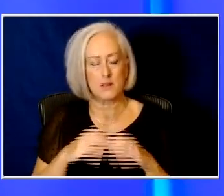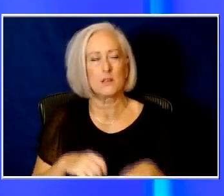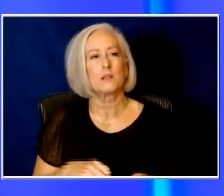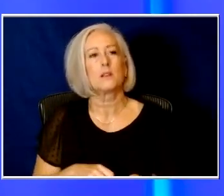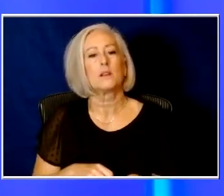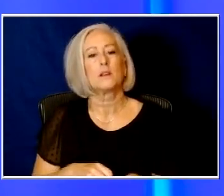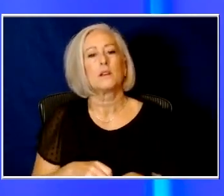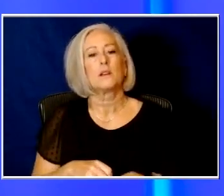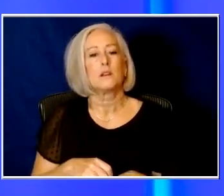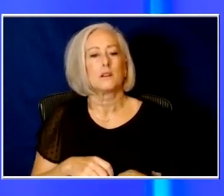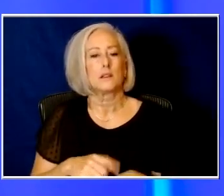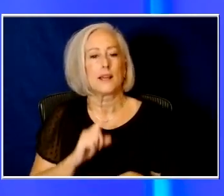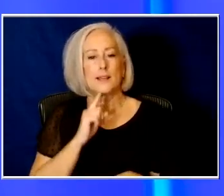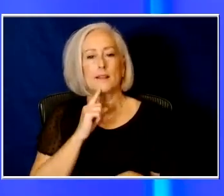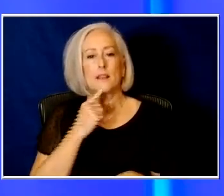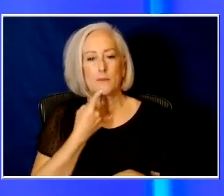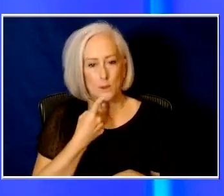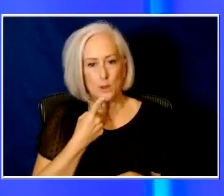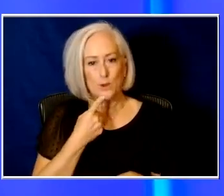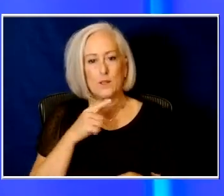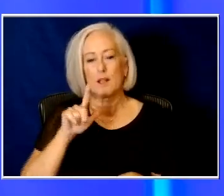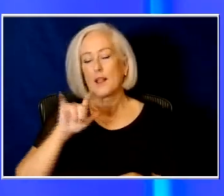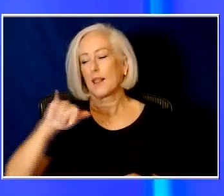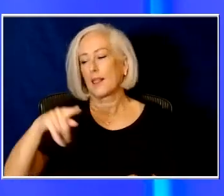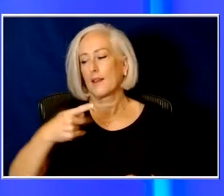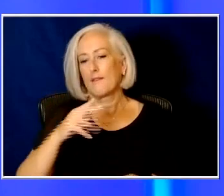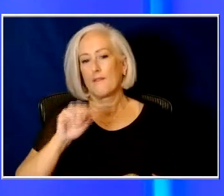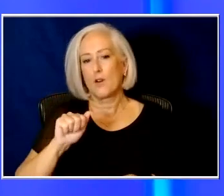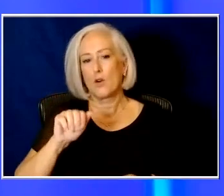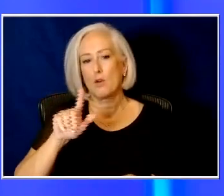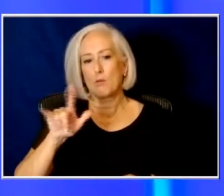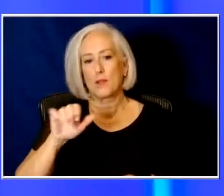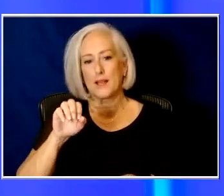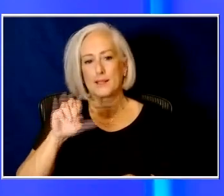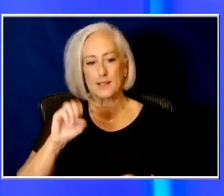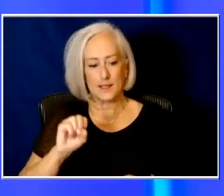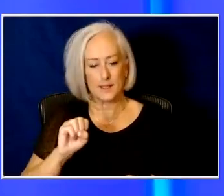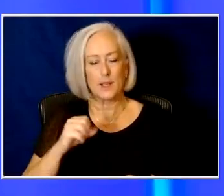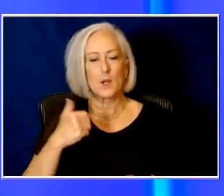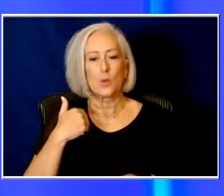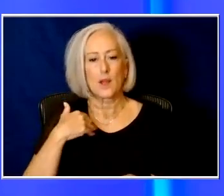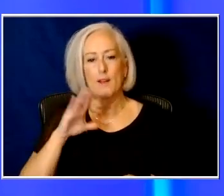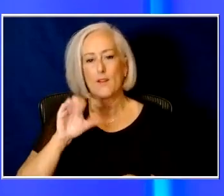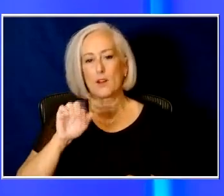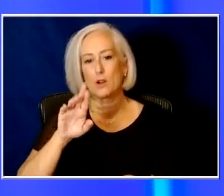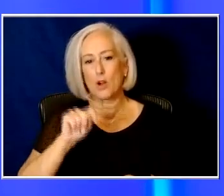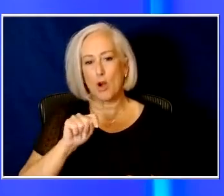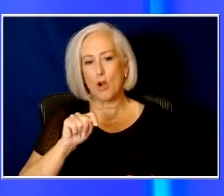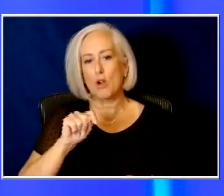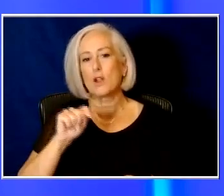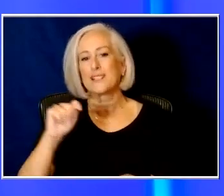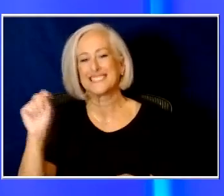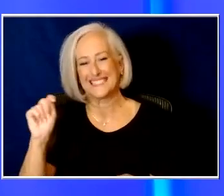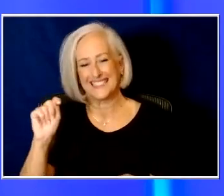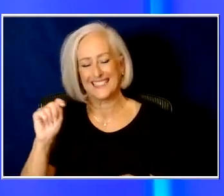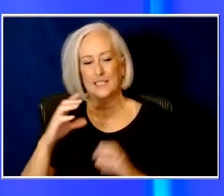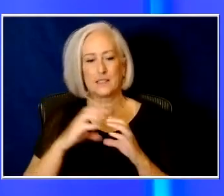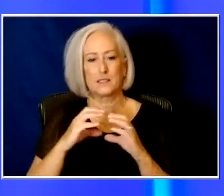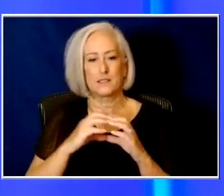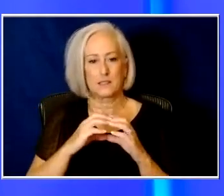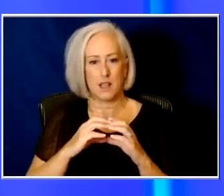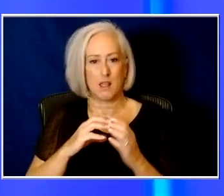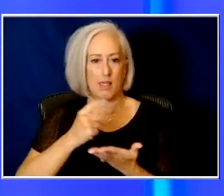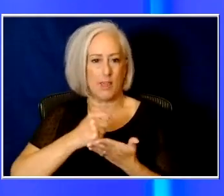acute lymphoblastic leukemia, we have CAR T cell therapy available. Acute myeloid leukemia, the kind that David had